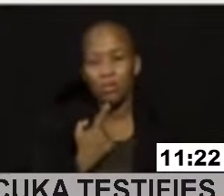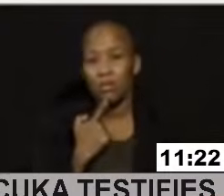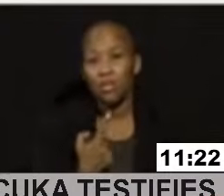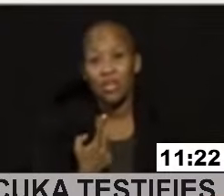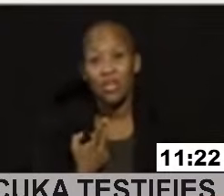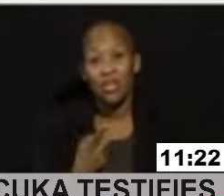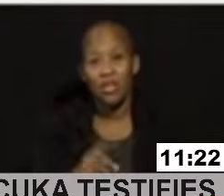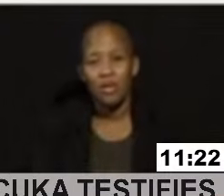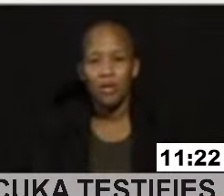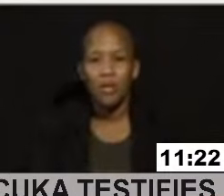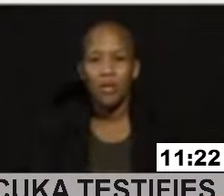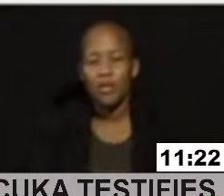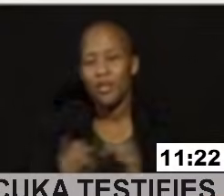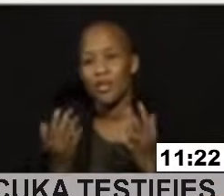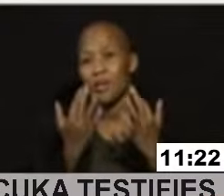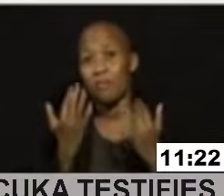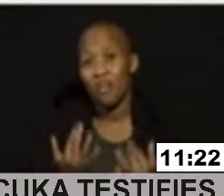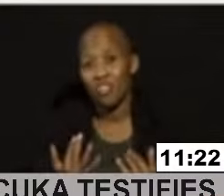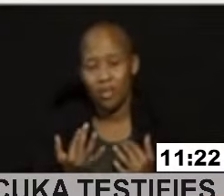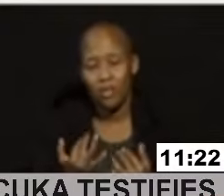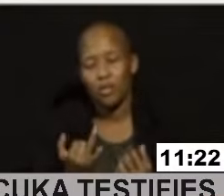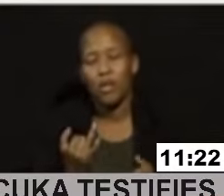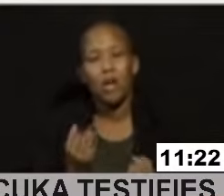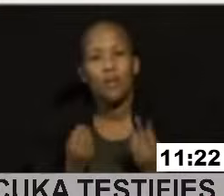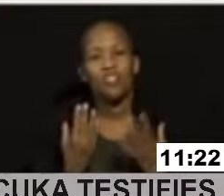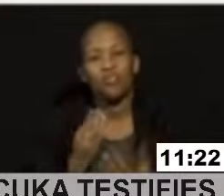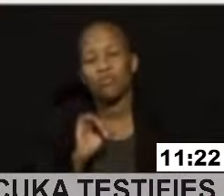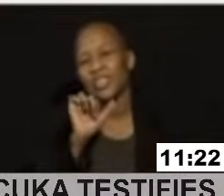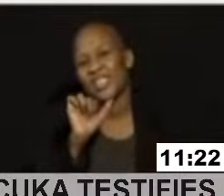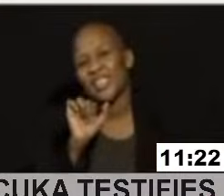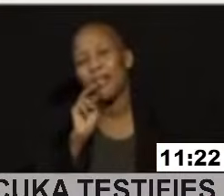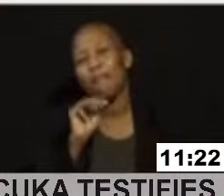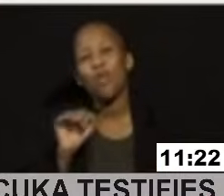they've budgeted 6 million for my office.